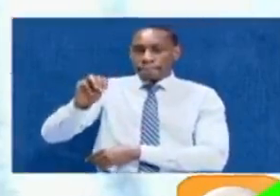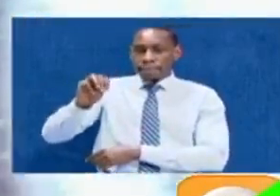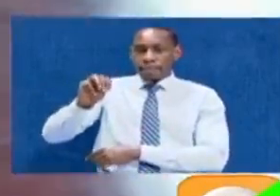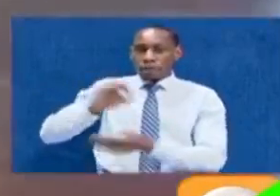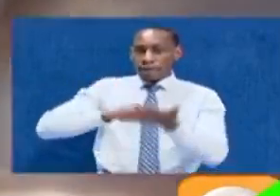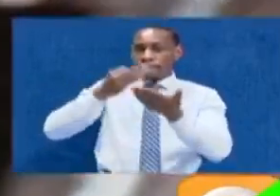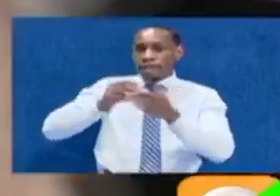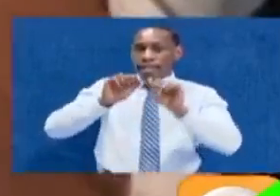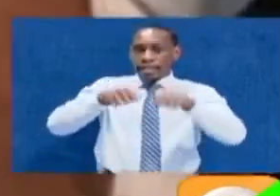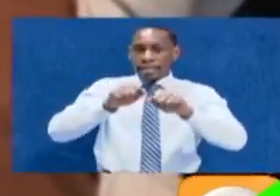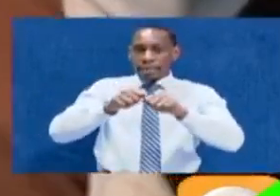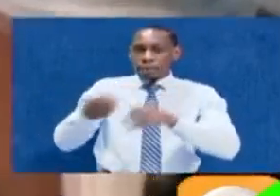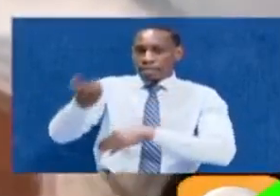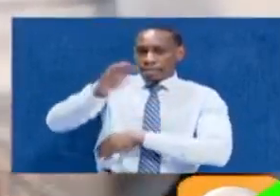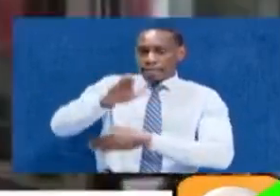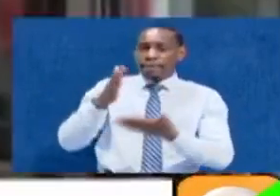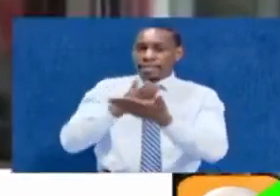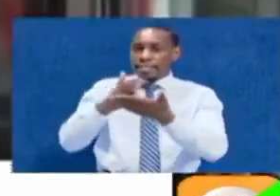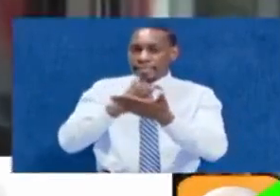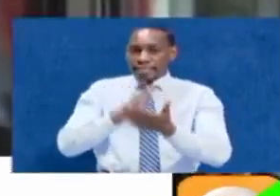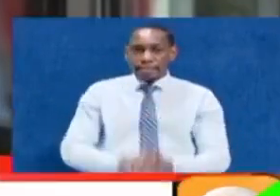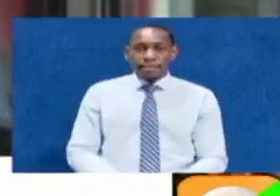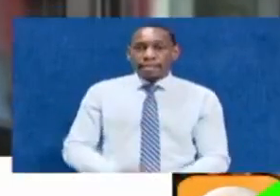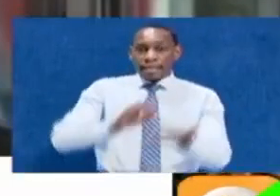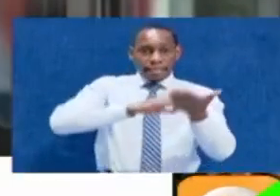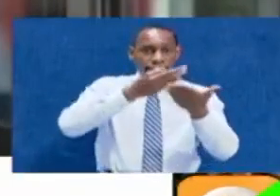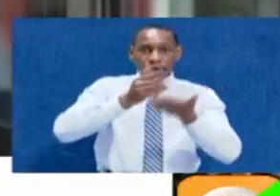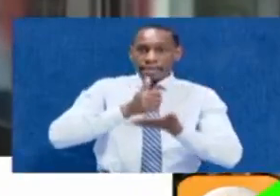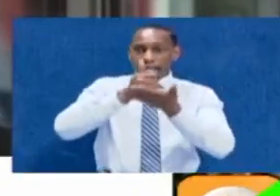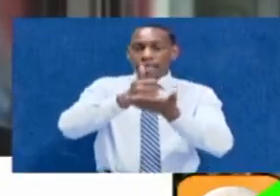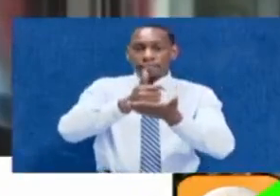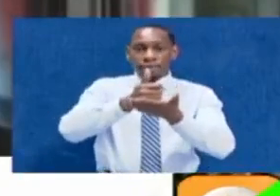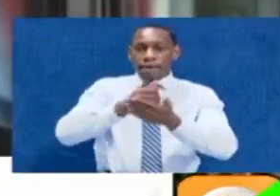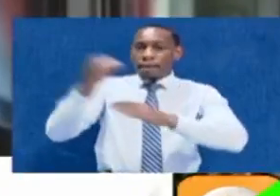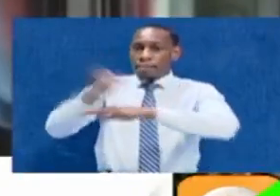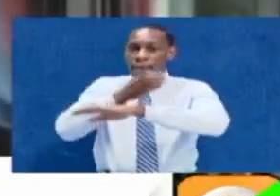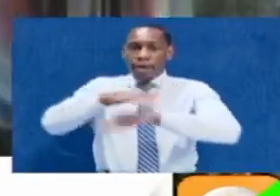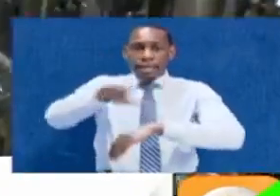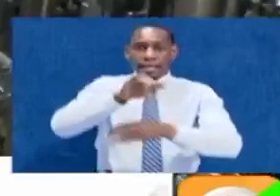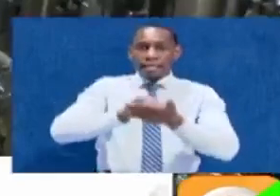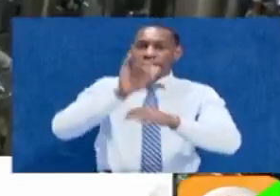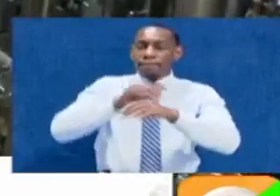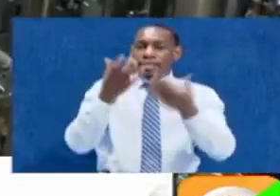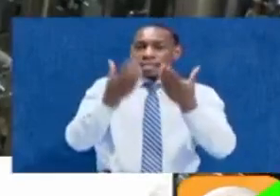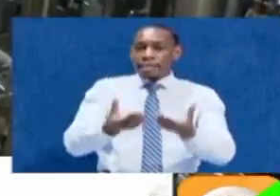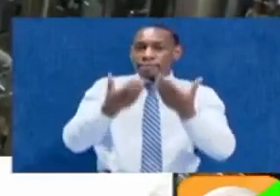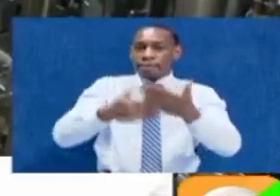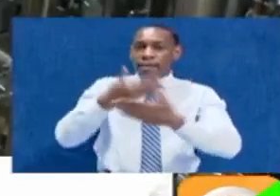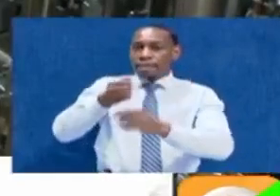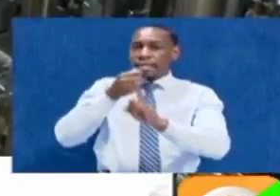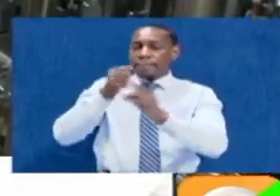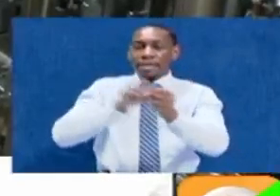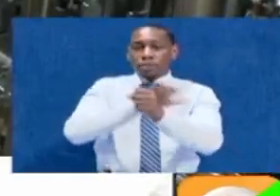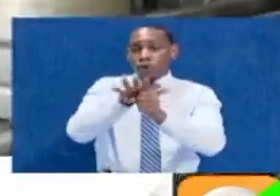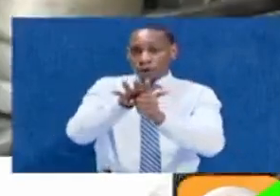shilling fund to enable recovery in the sector. The fund will help outlets and bars hardest hit by disruptions caused